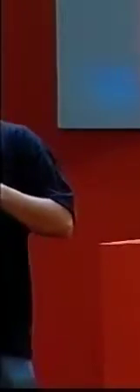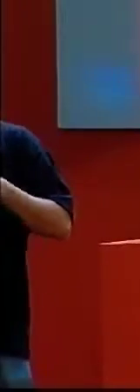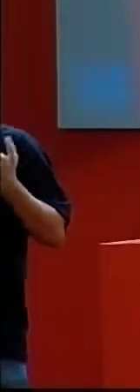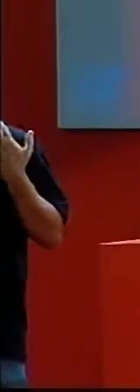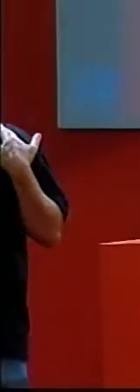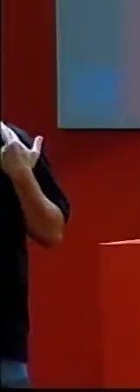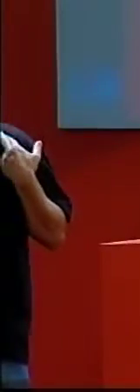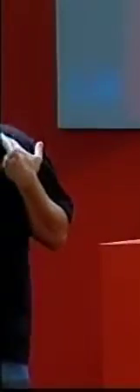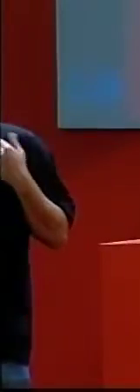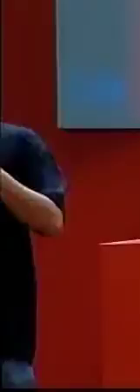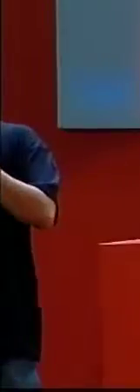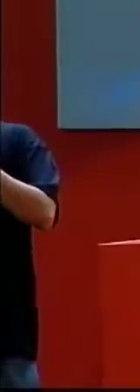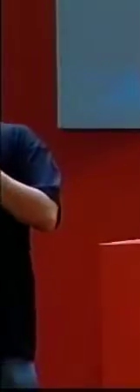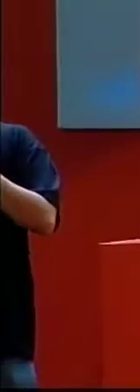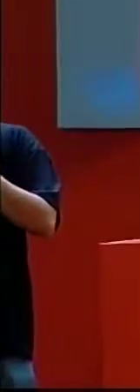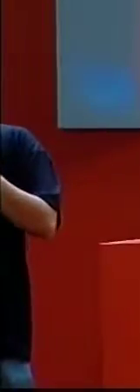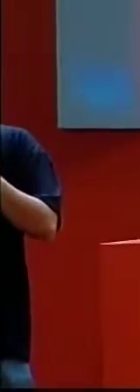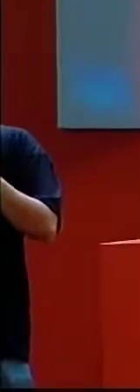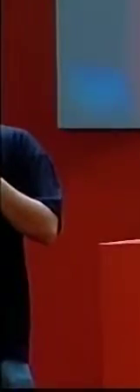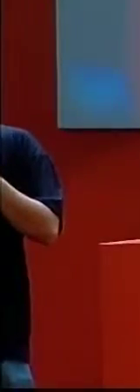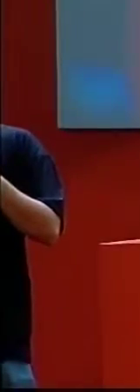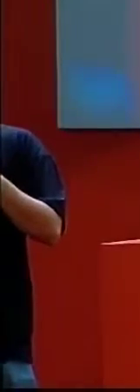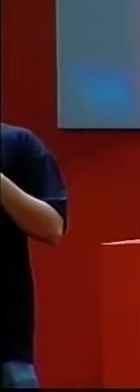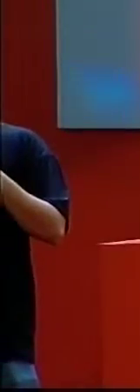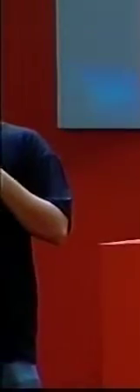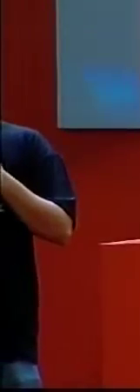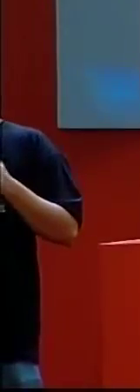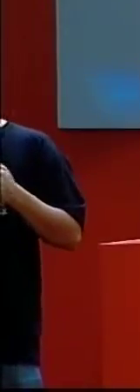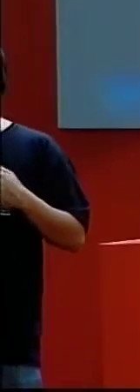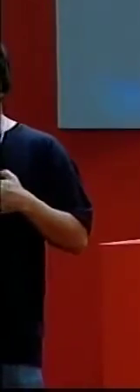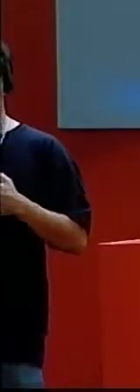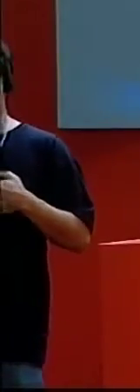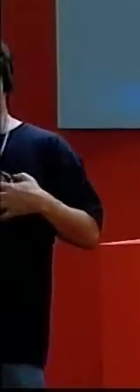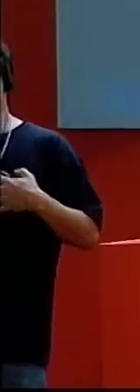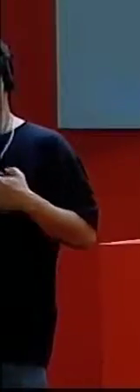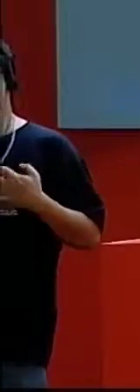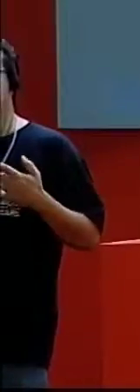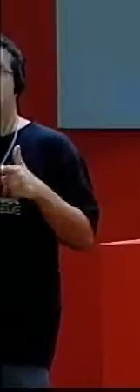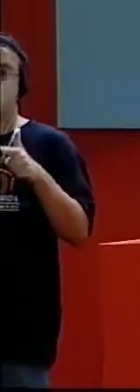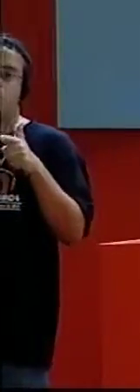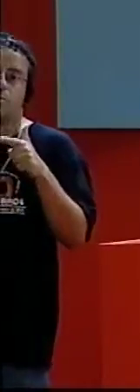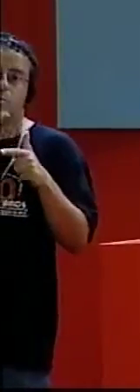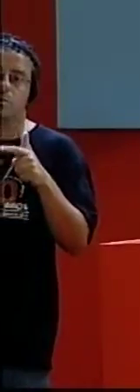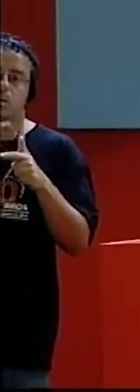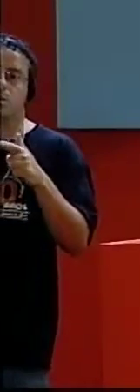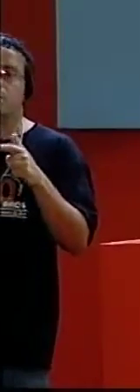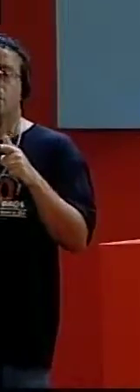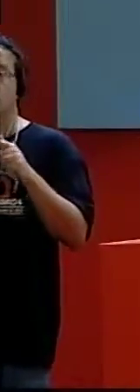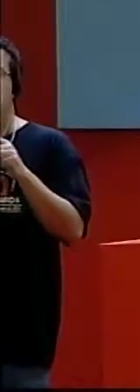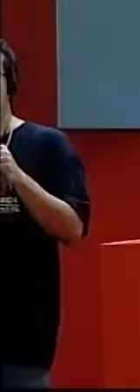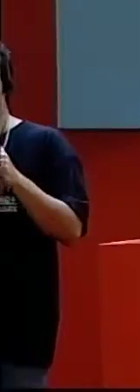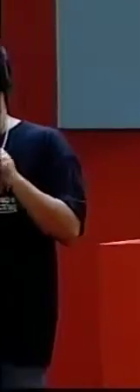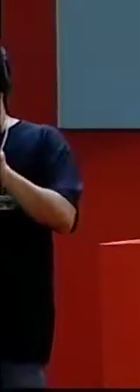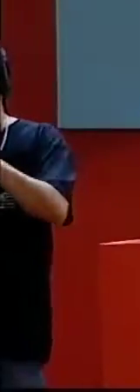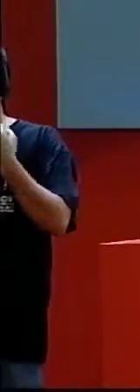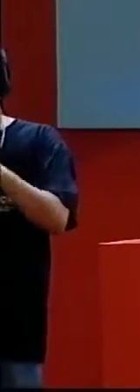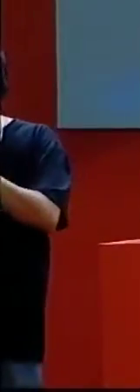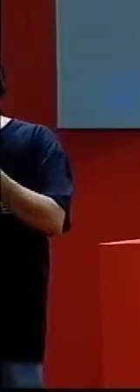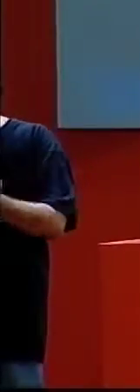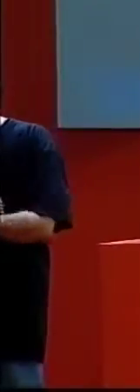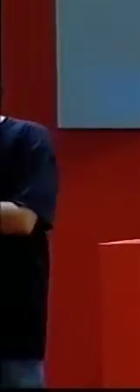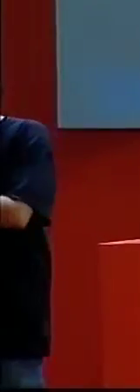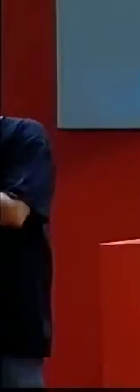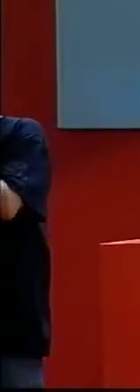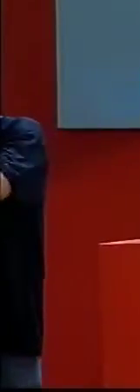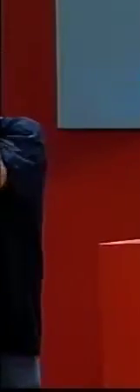responsibility, and the South, which is not only feeling the impacts of the ecological crisis, but has also